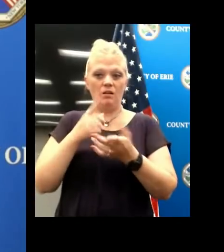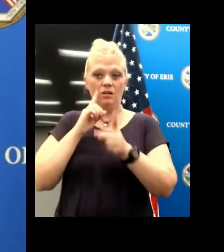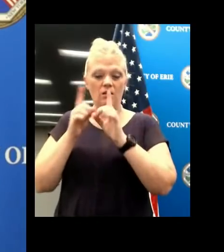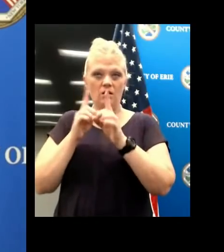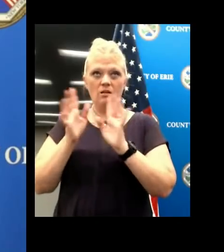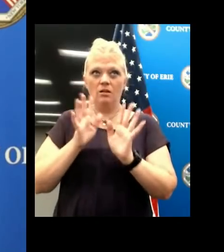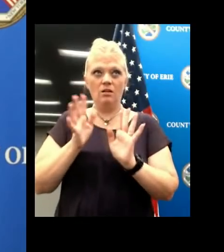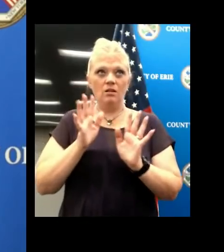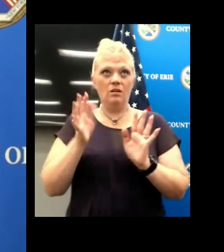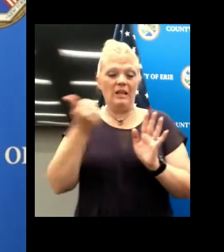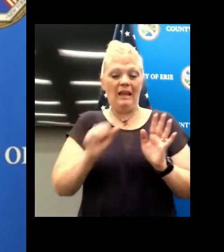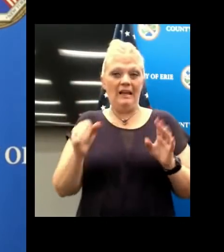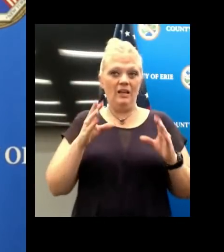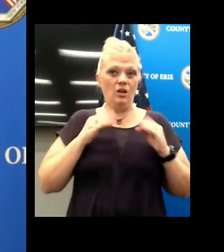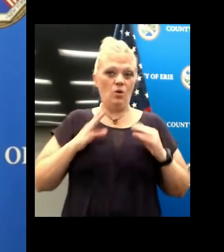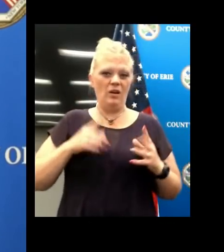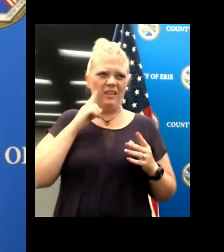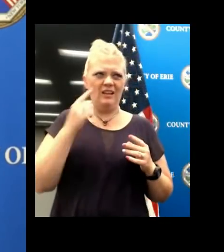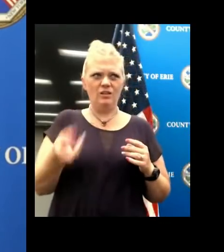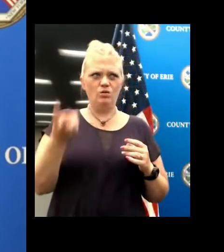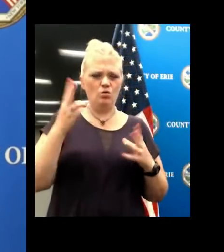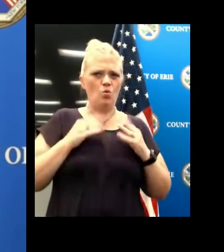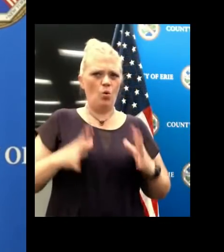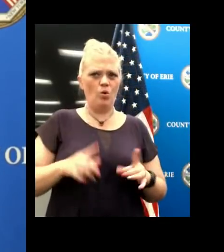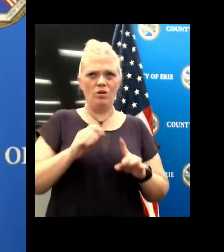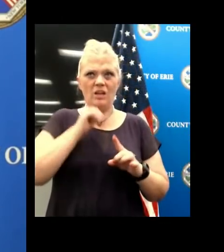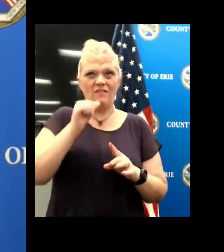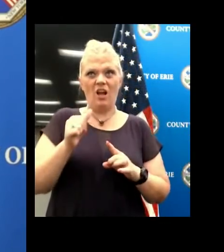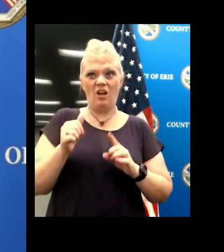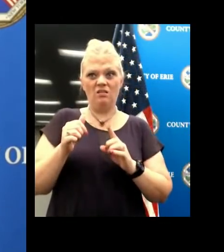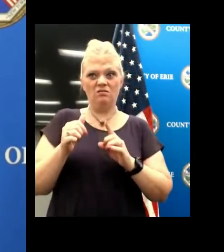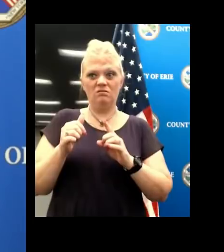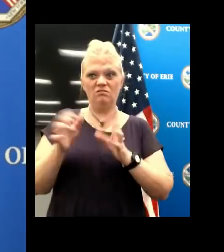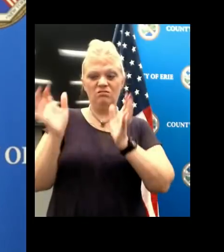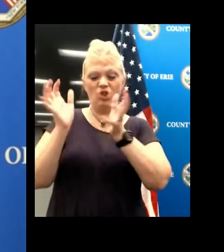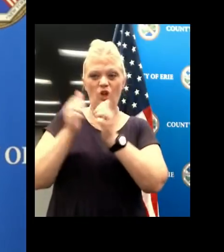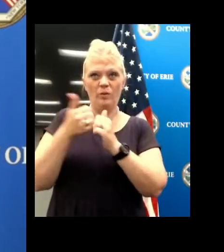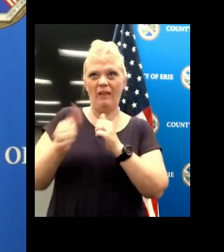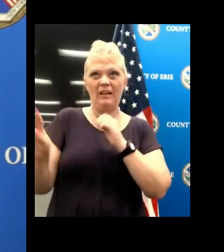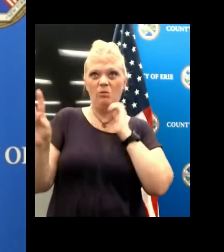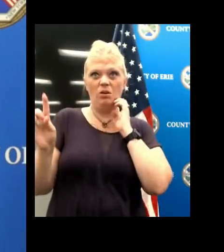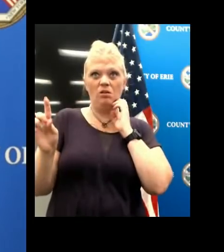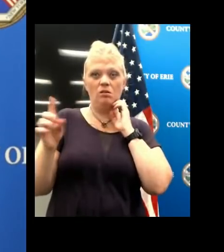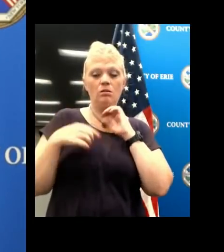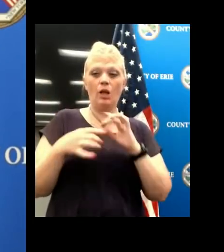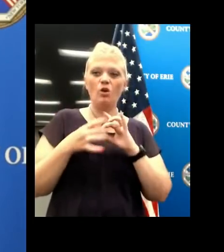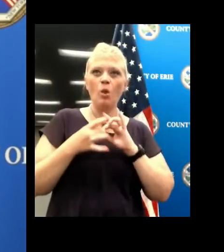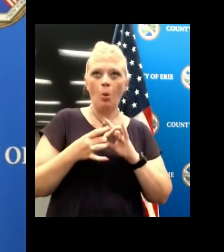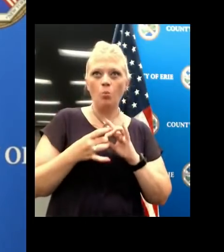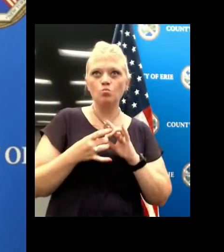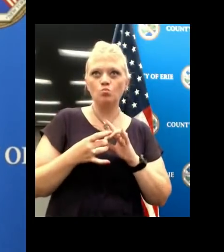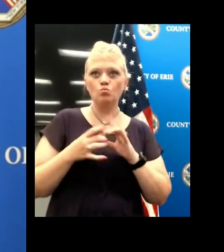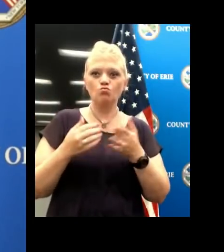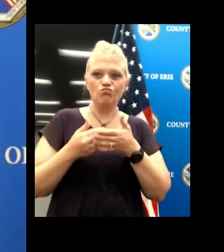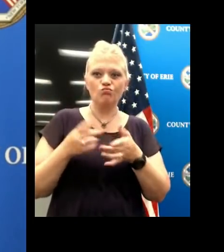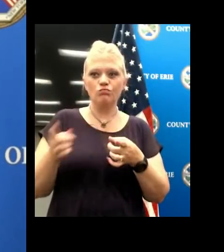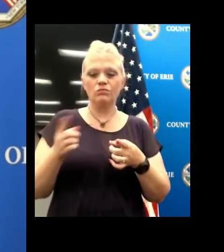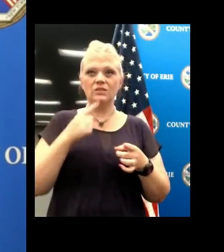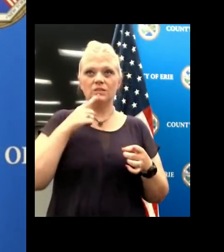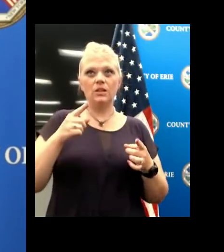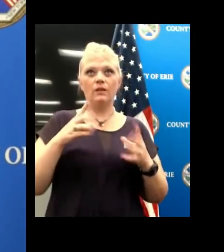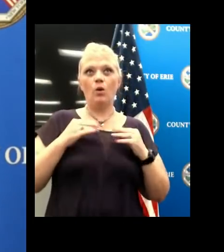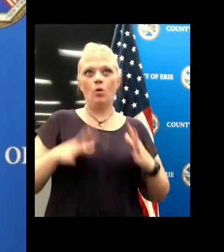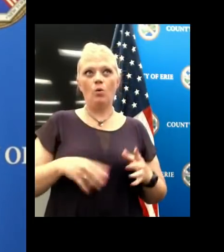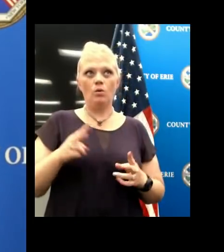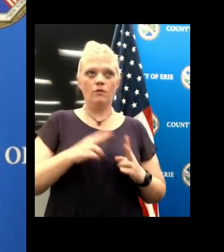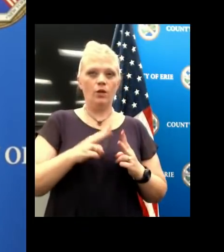talked to any of the owners. I think there's 2 owners is what I've been told. I've not talked to any of the owners. I have talked to someone who's close to the owner and said that the owner is very remorseful